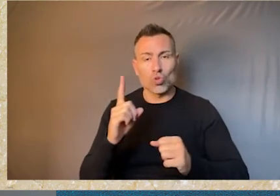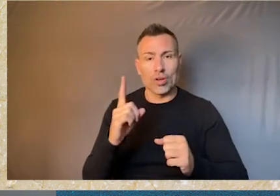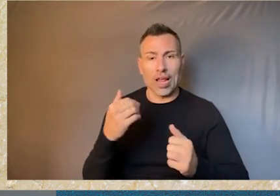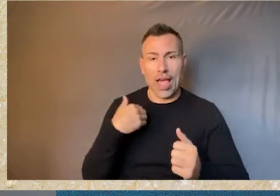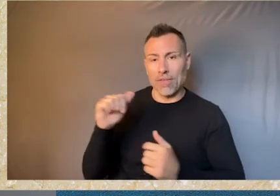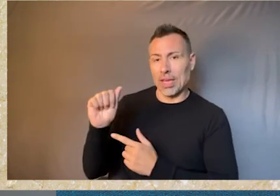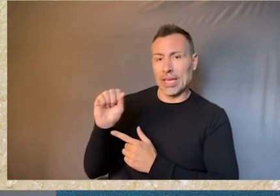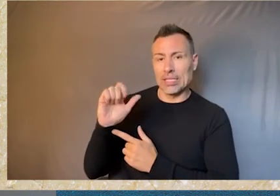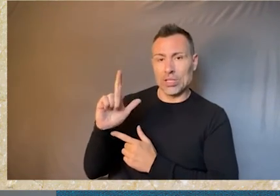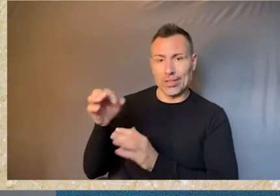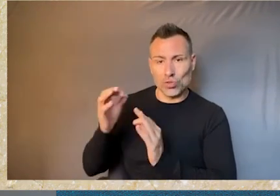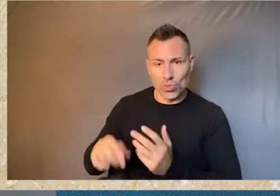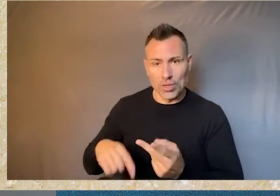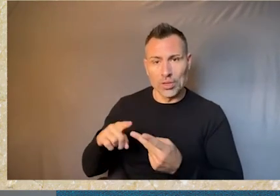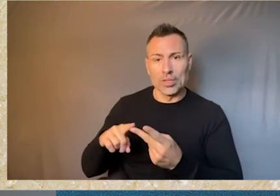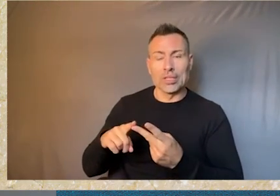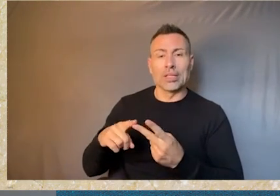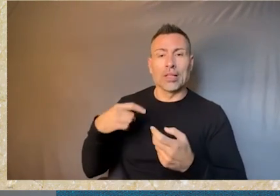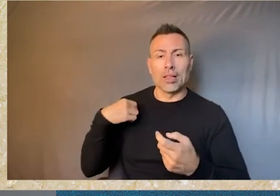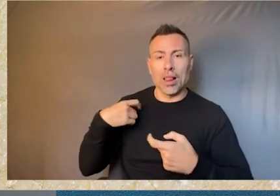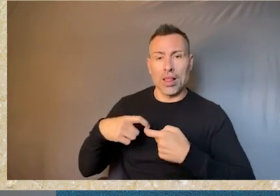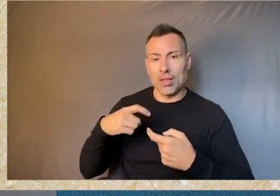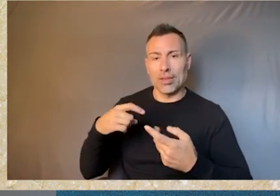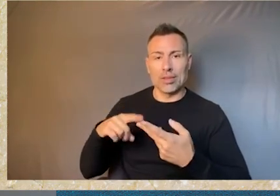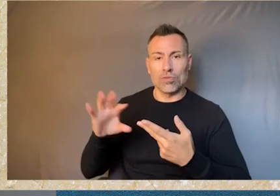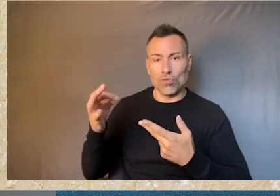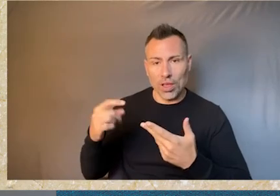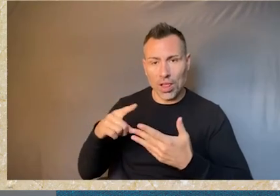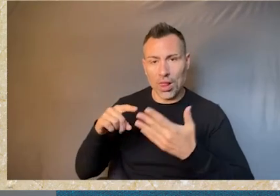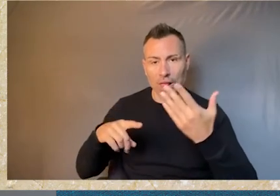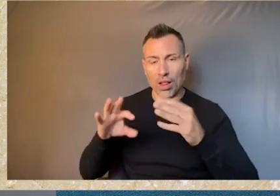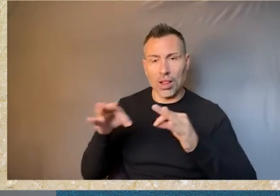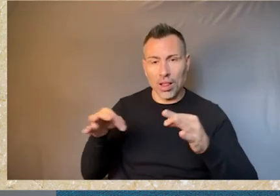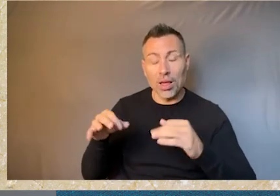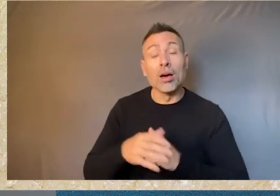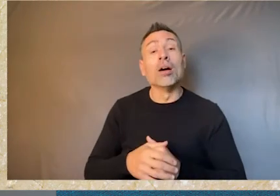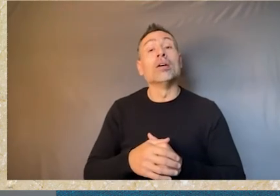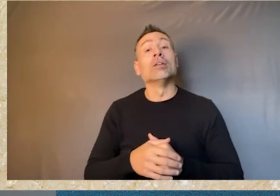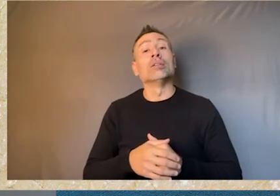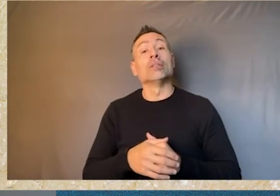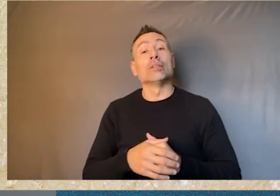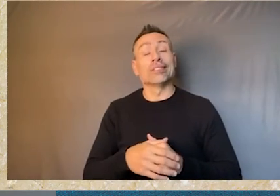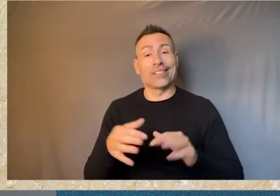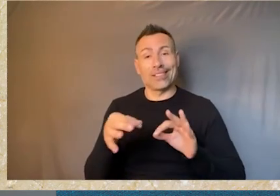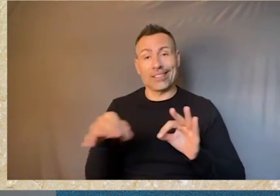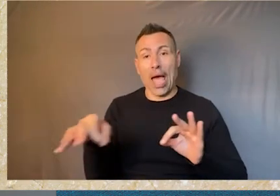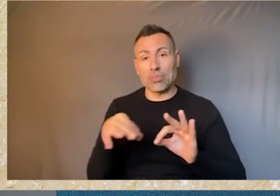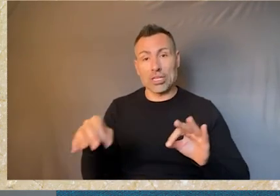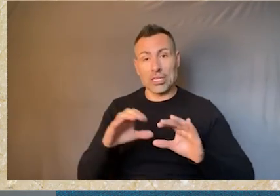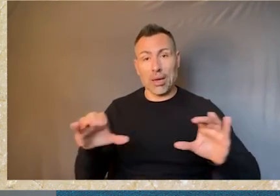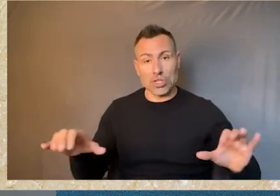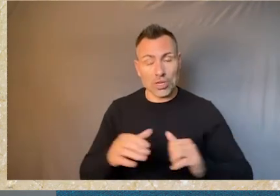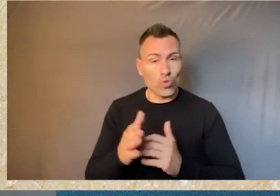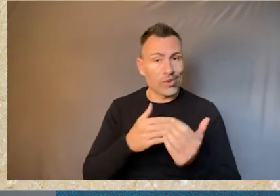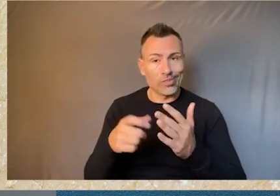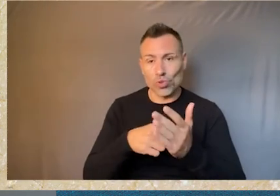ASL interpreters, language interpreters, captioning, large print, whatever might be needed. And I always think that if you put that